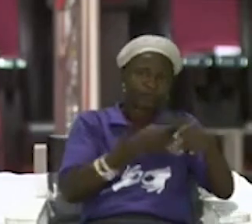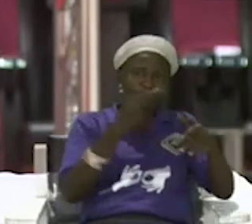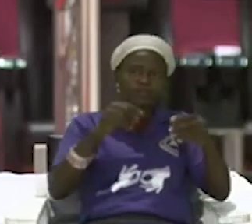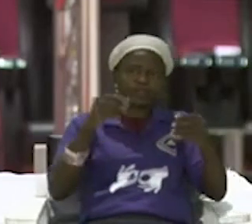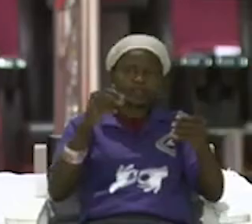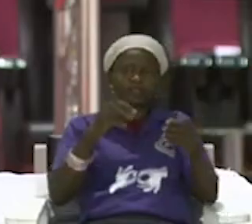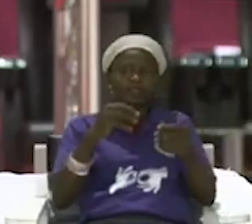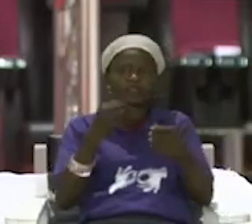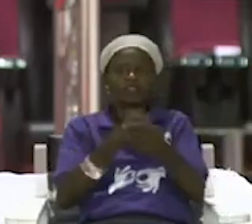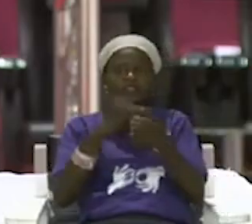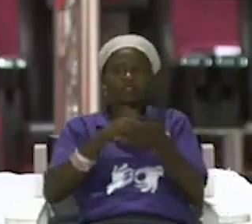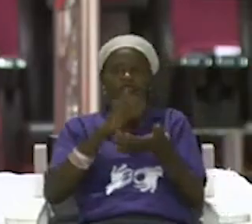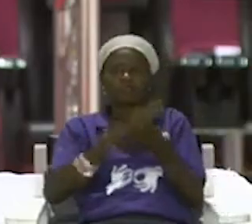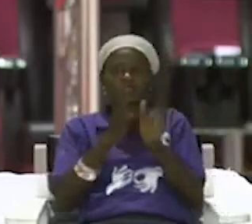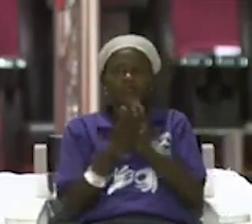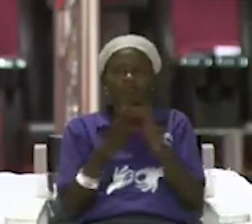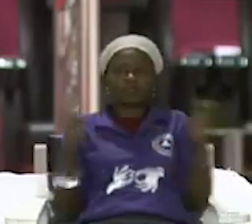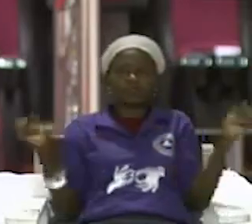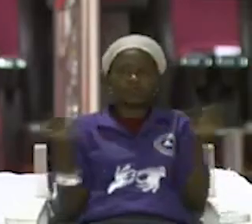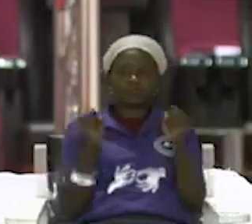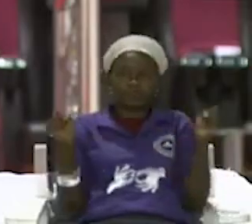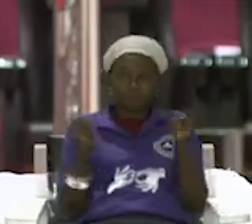become cold.